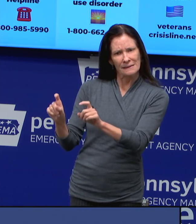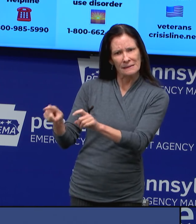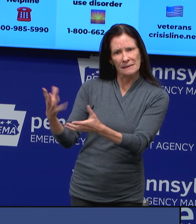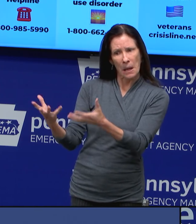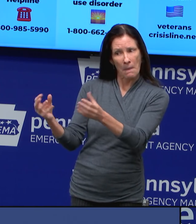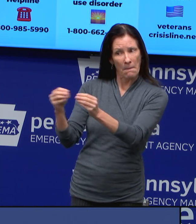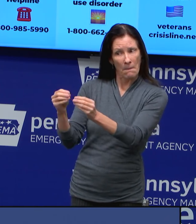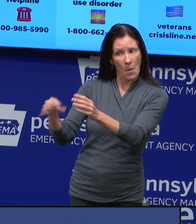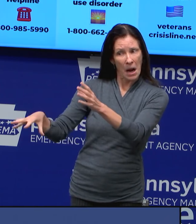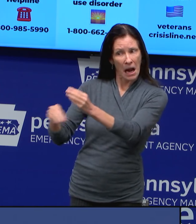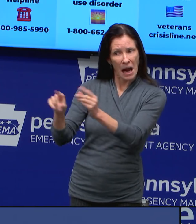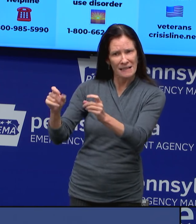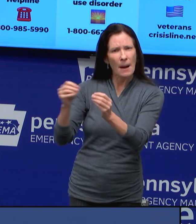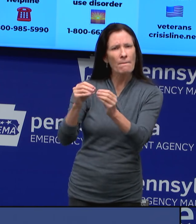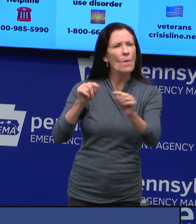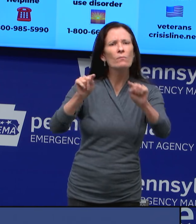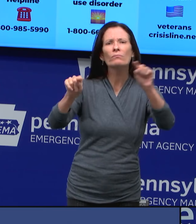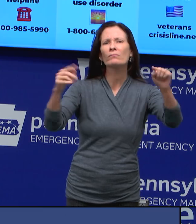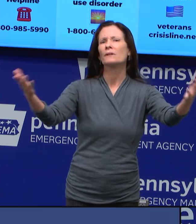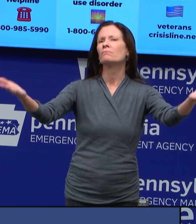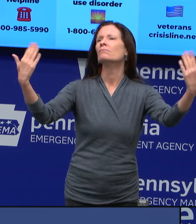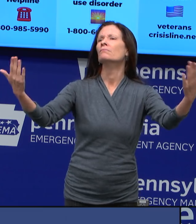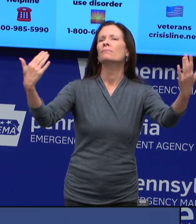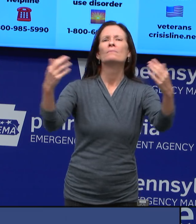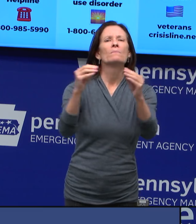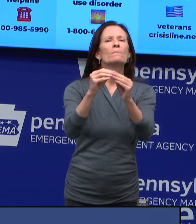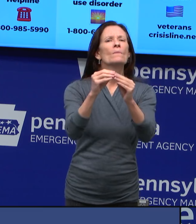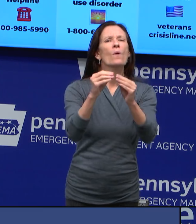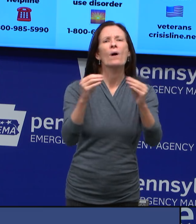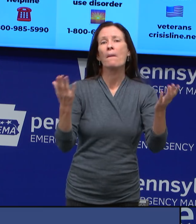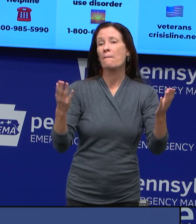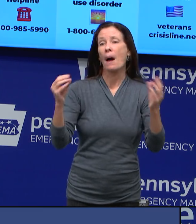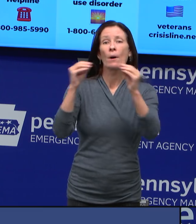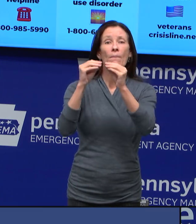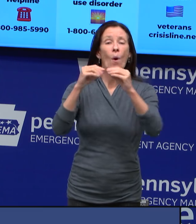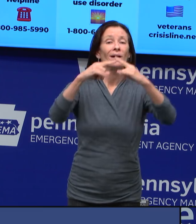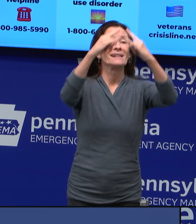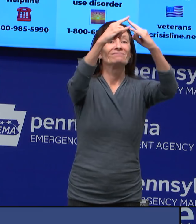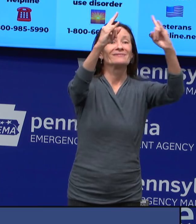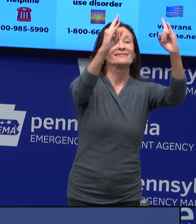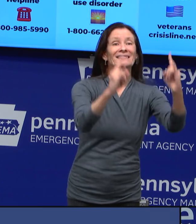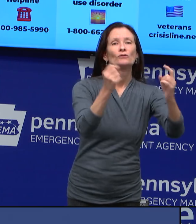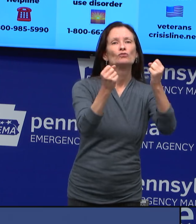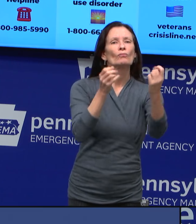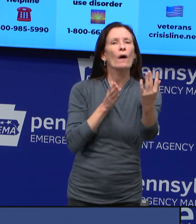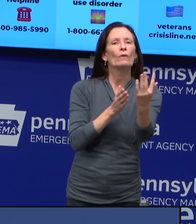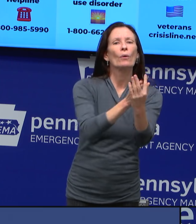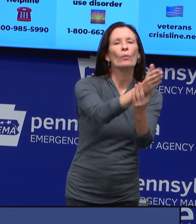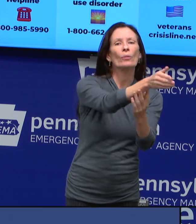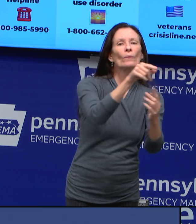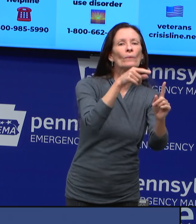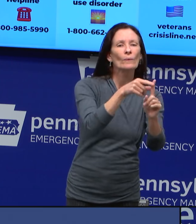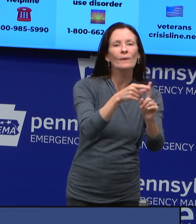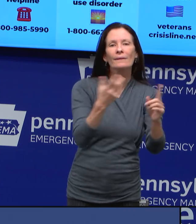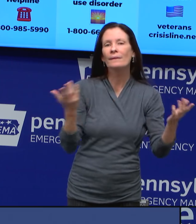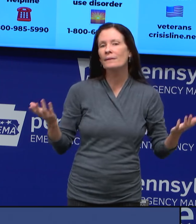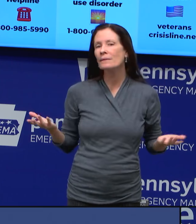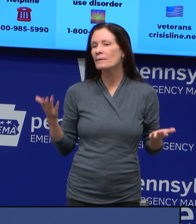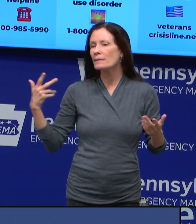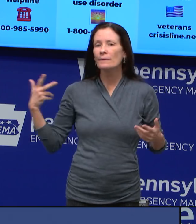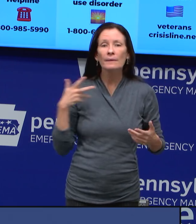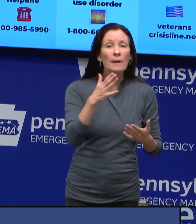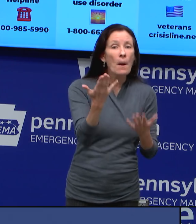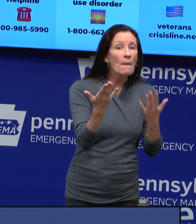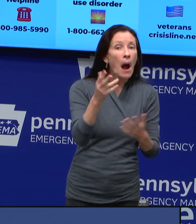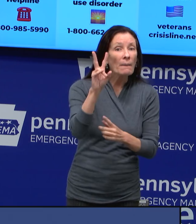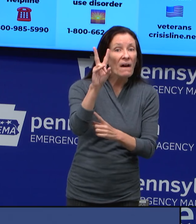the possibility of a mass testing site or maybe mobile vans, and we're going to have more granular detail about that later this week. But we